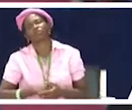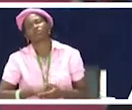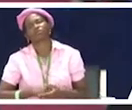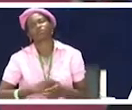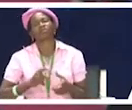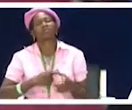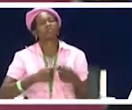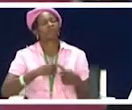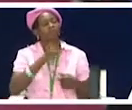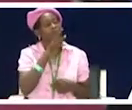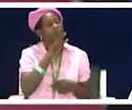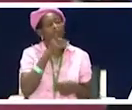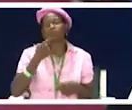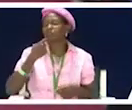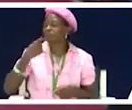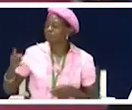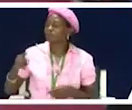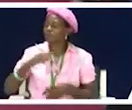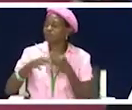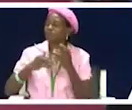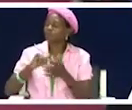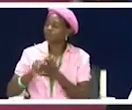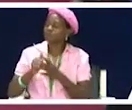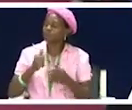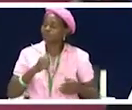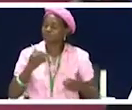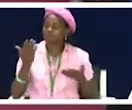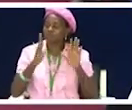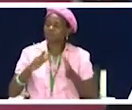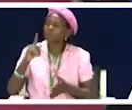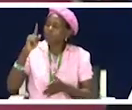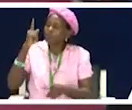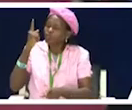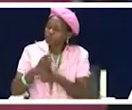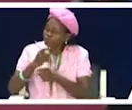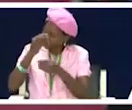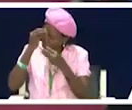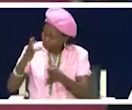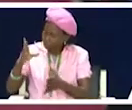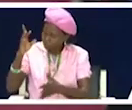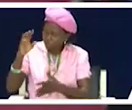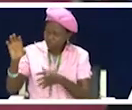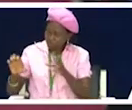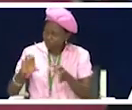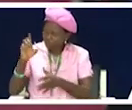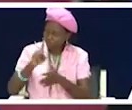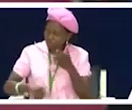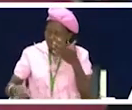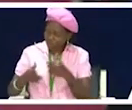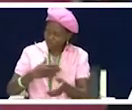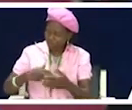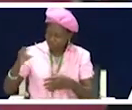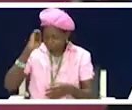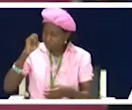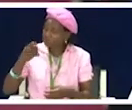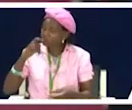And the mother said to those who are standing by there, he said, just do whatever he asks you to do. You know the story.